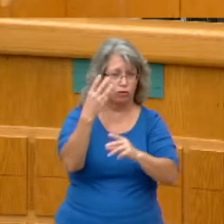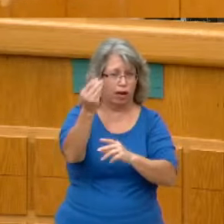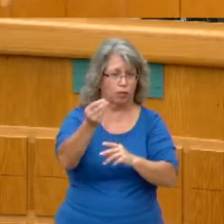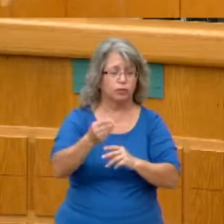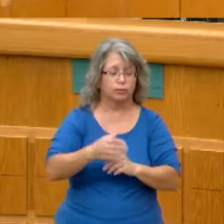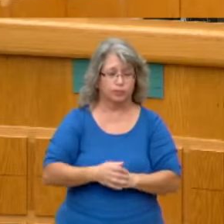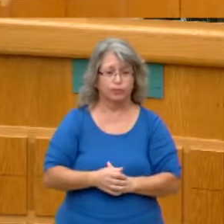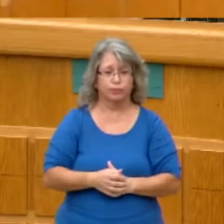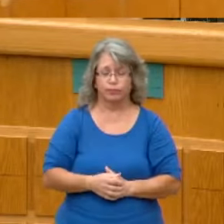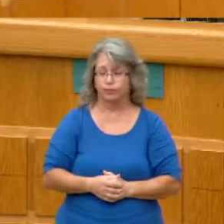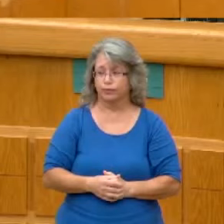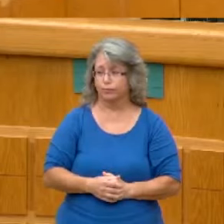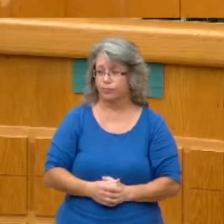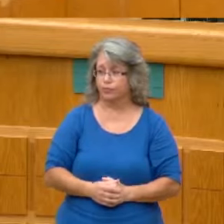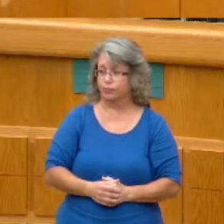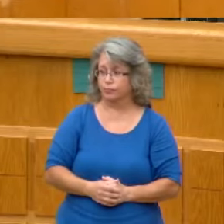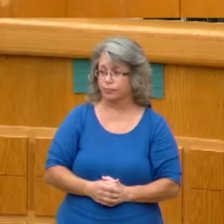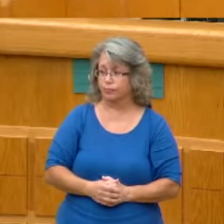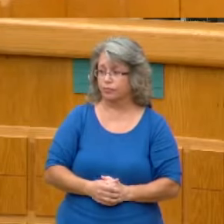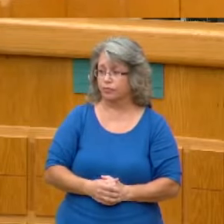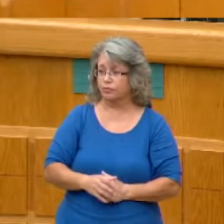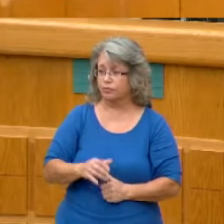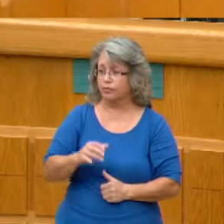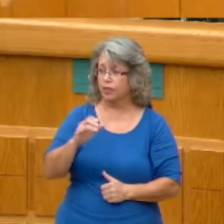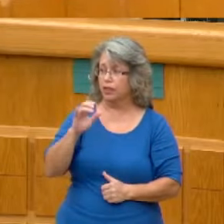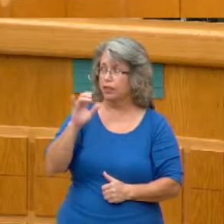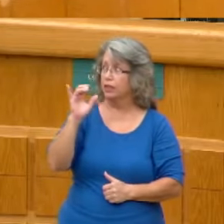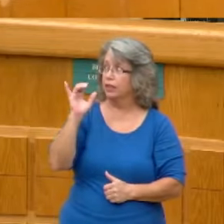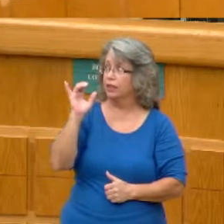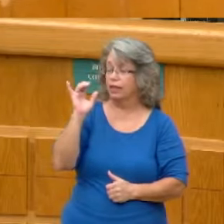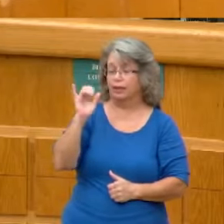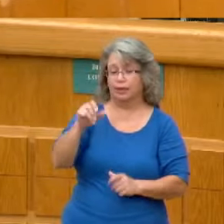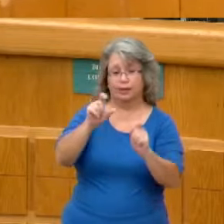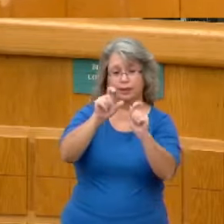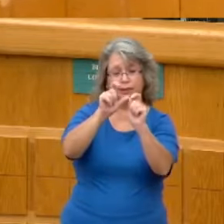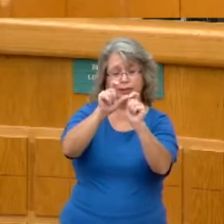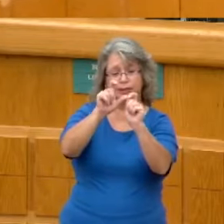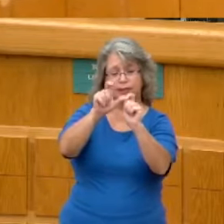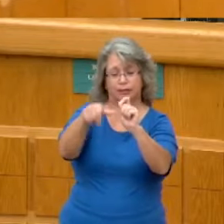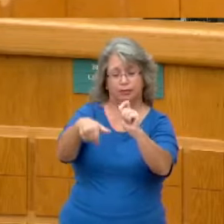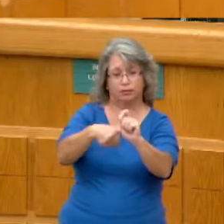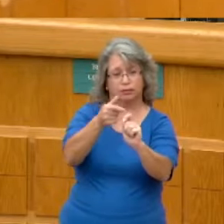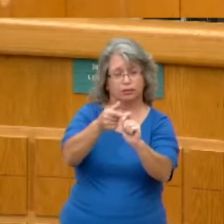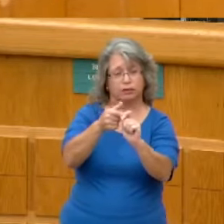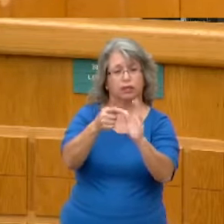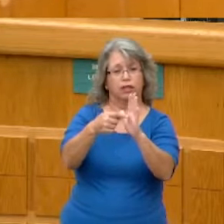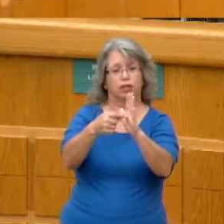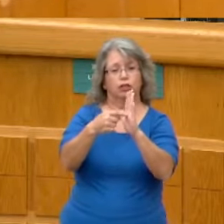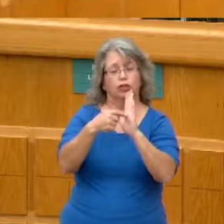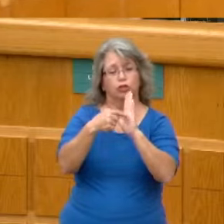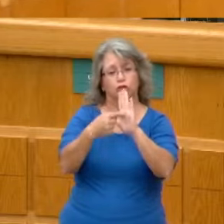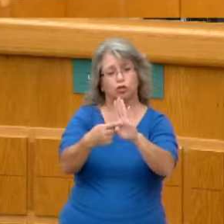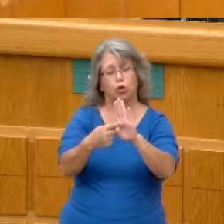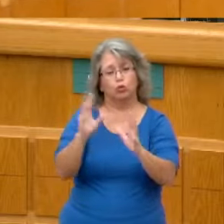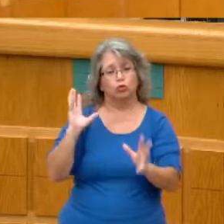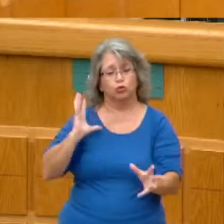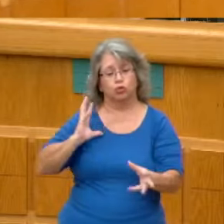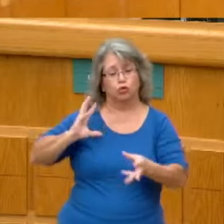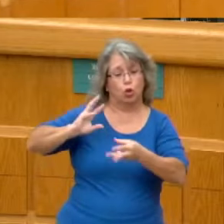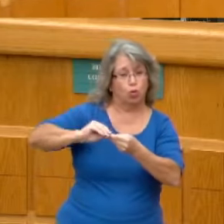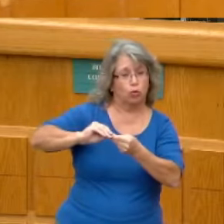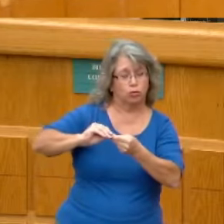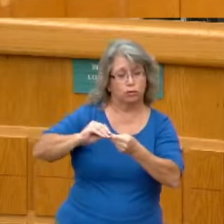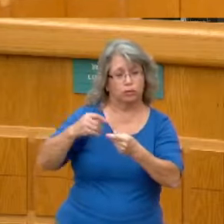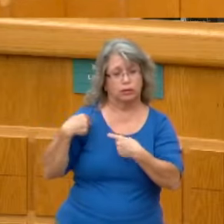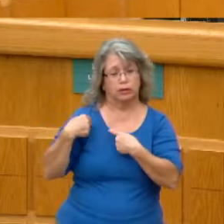please. So this one actually is the pie diagram, and it shows us the total cases from the